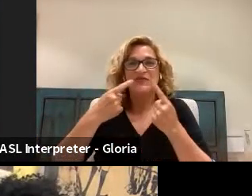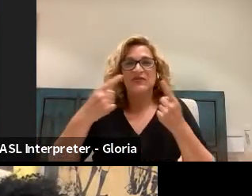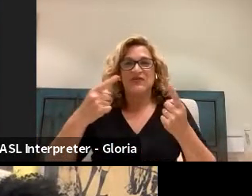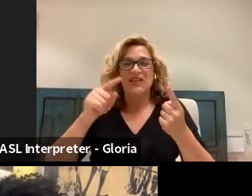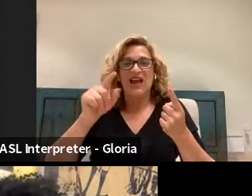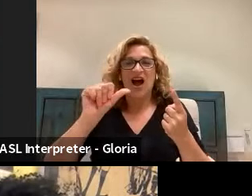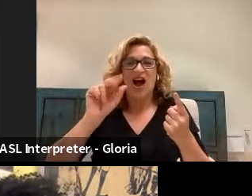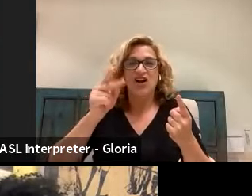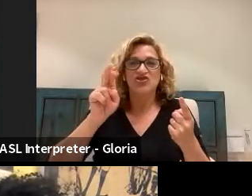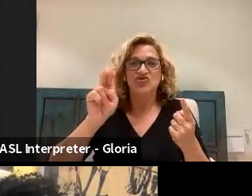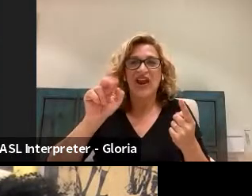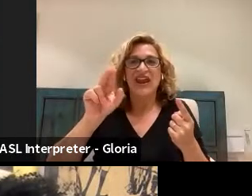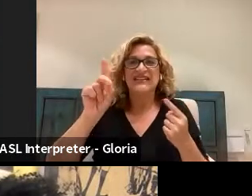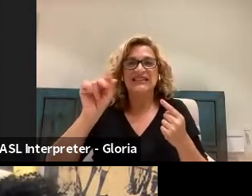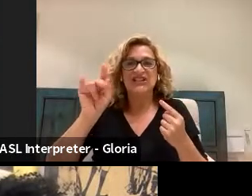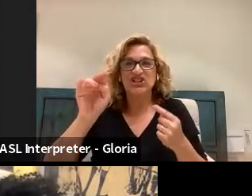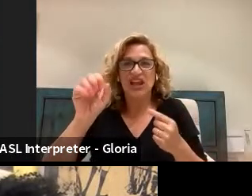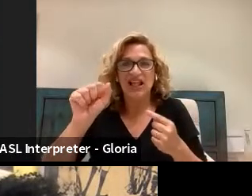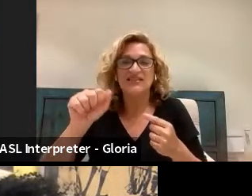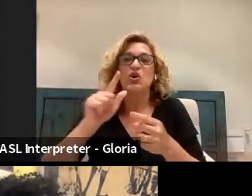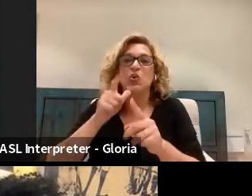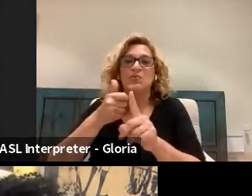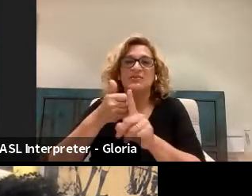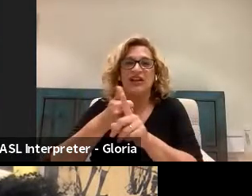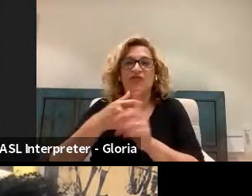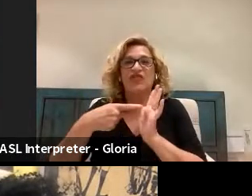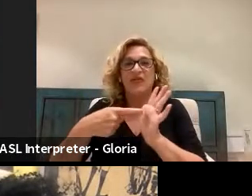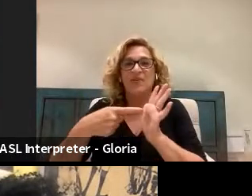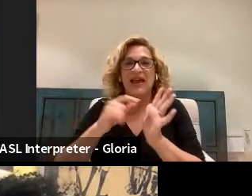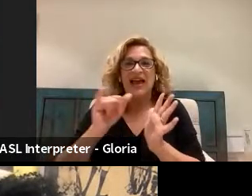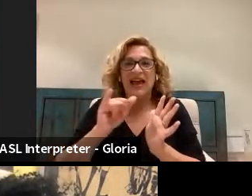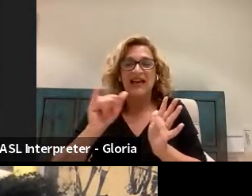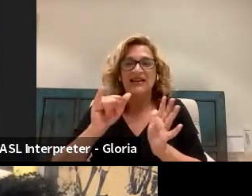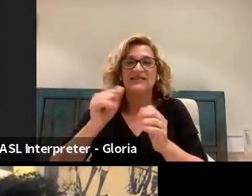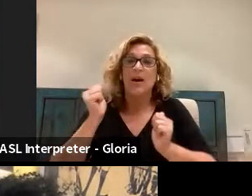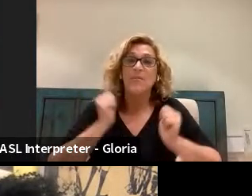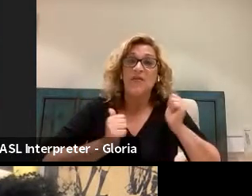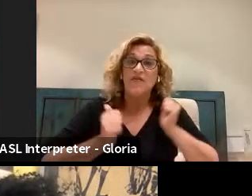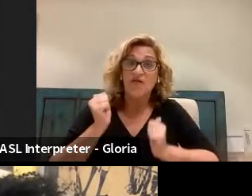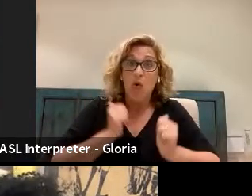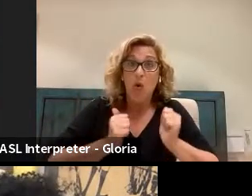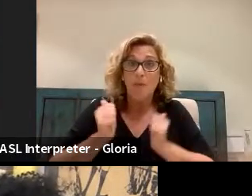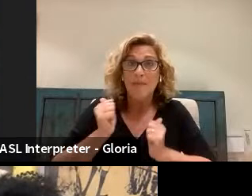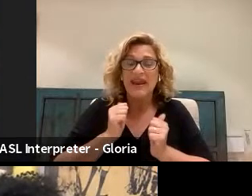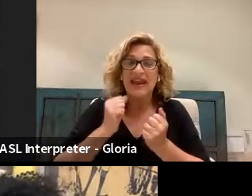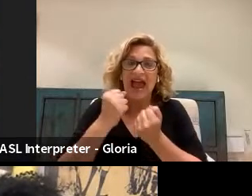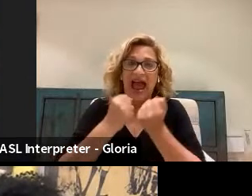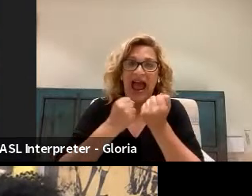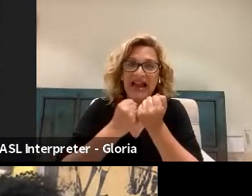DeShields, who refers to himself as a performing activist.